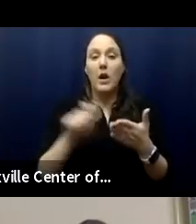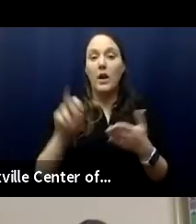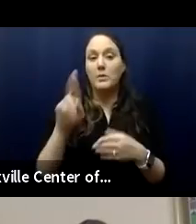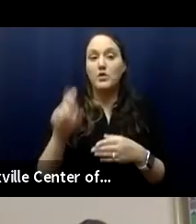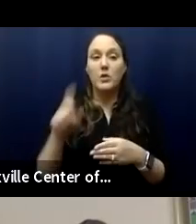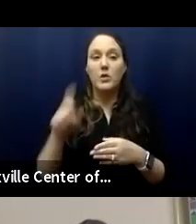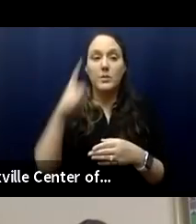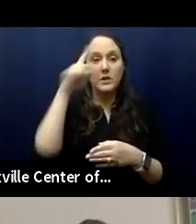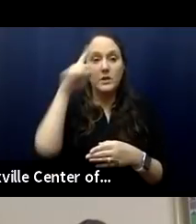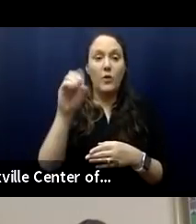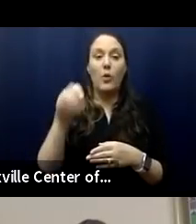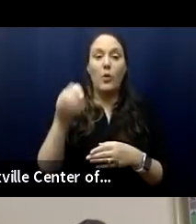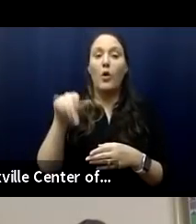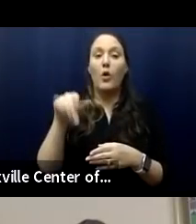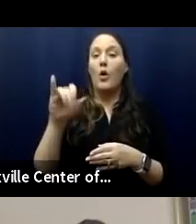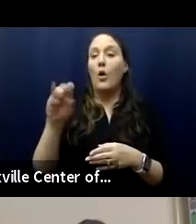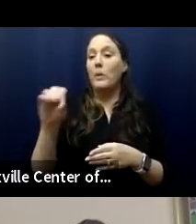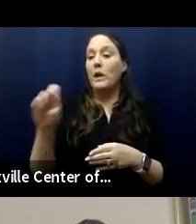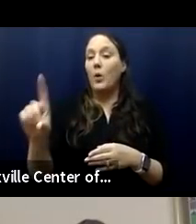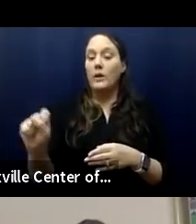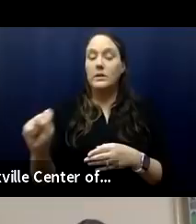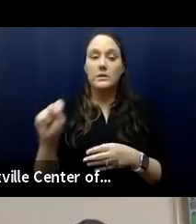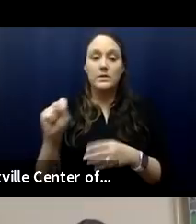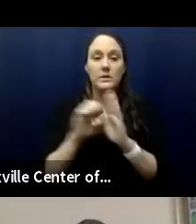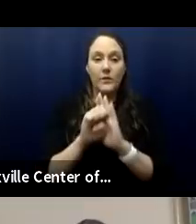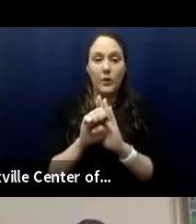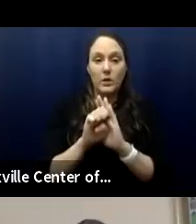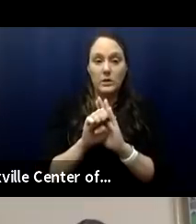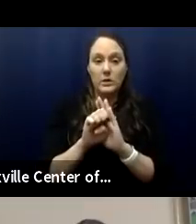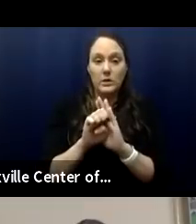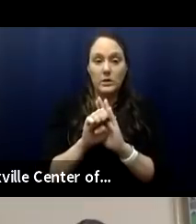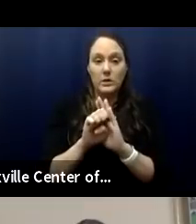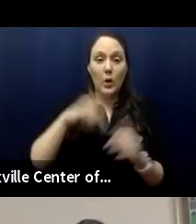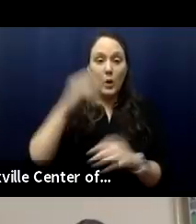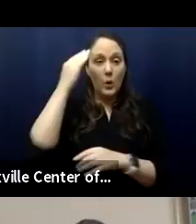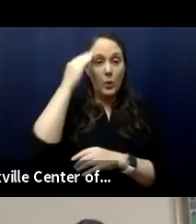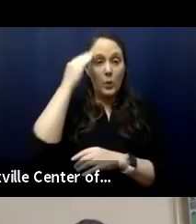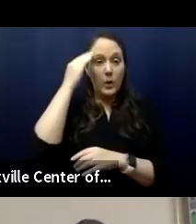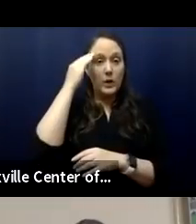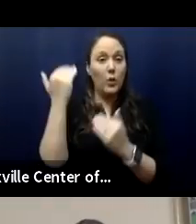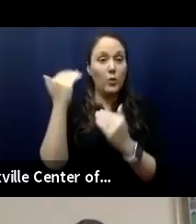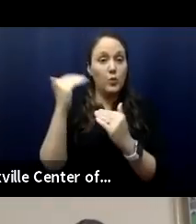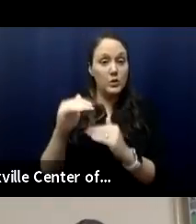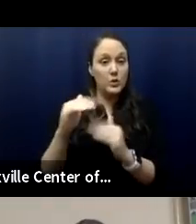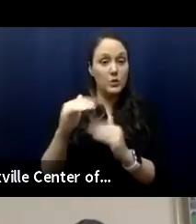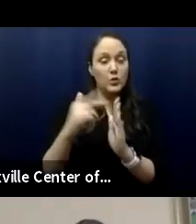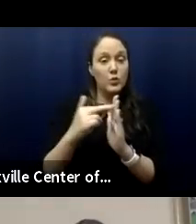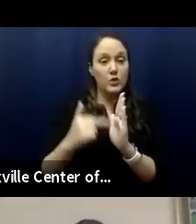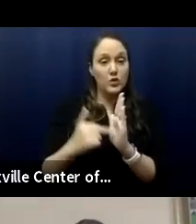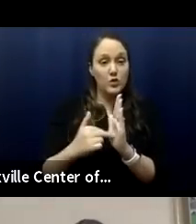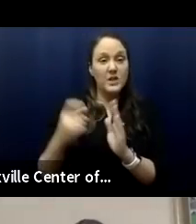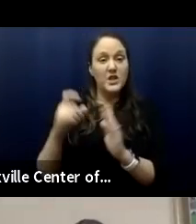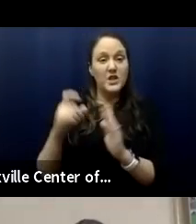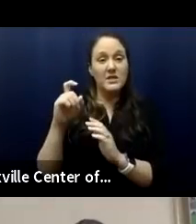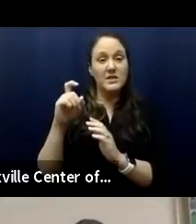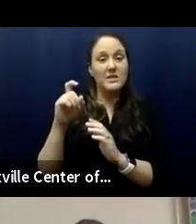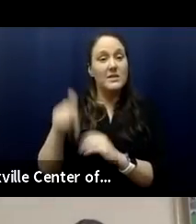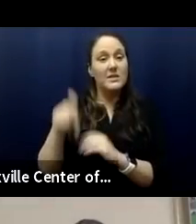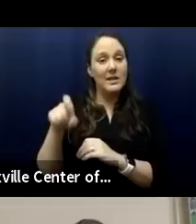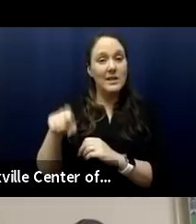for example. We know that restrictions are a necessary